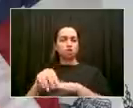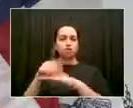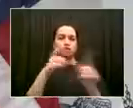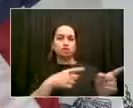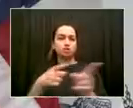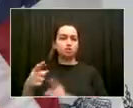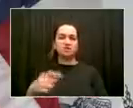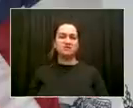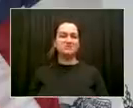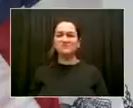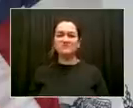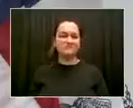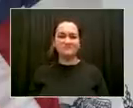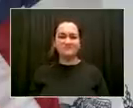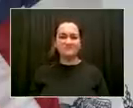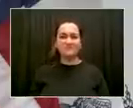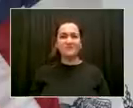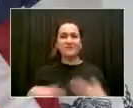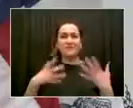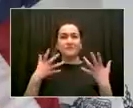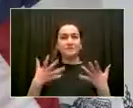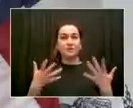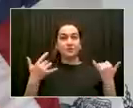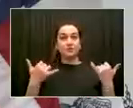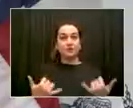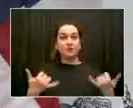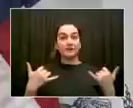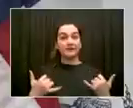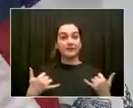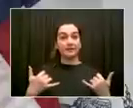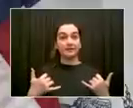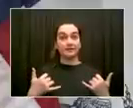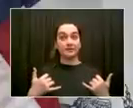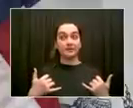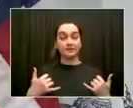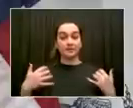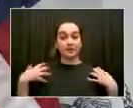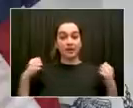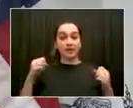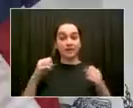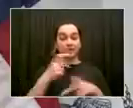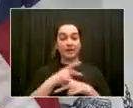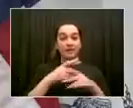an incredible healthcare team. We got Dr. Choksi on the team, Dr. Varma, Dr. Katz.